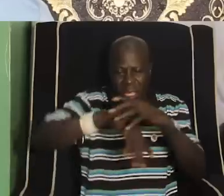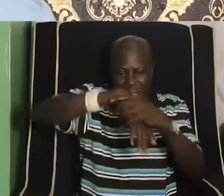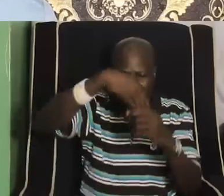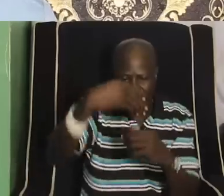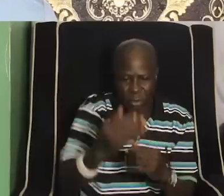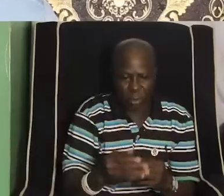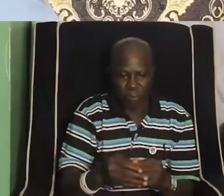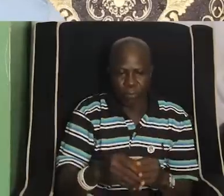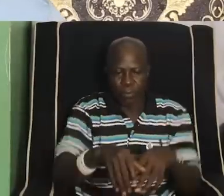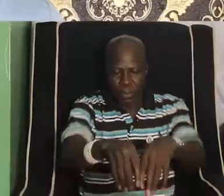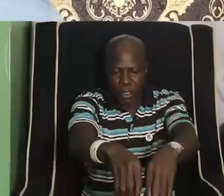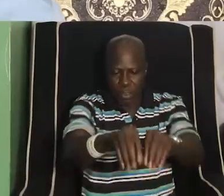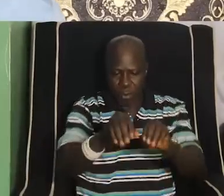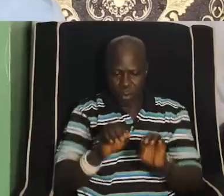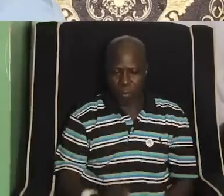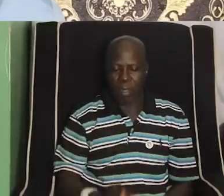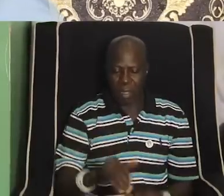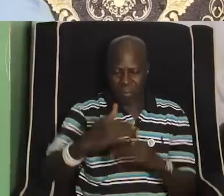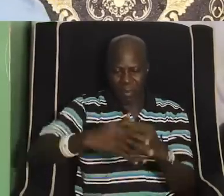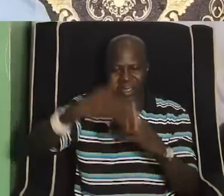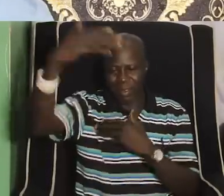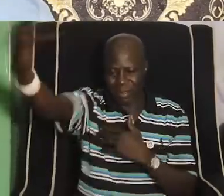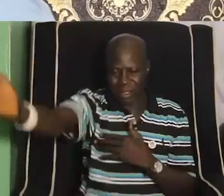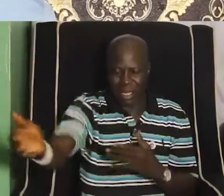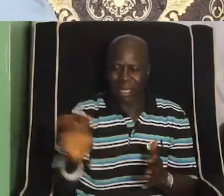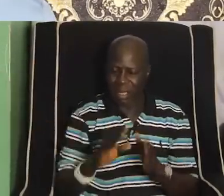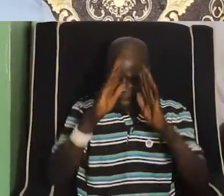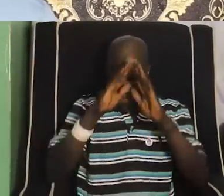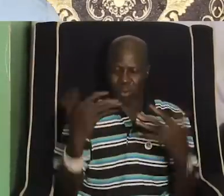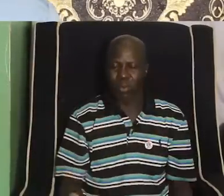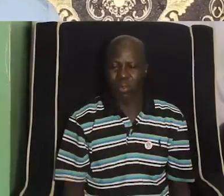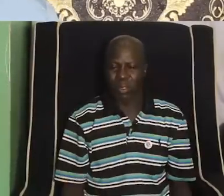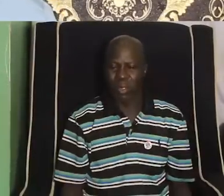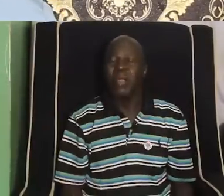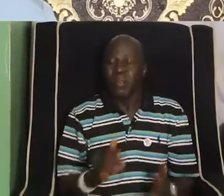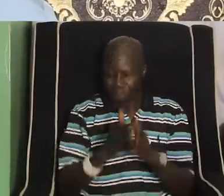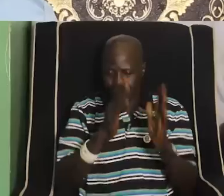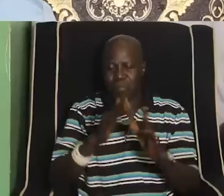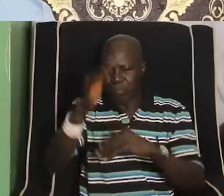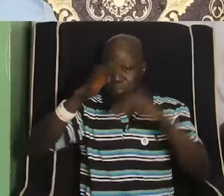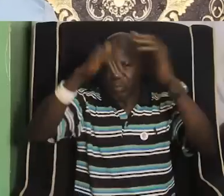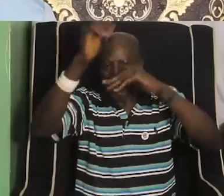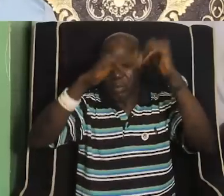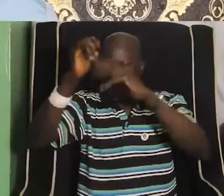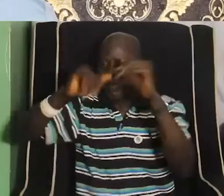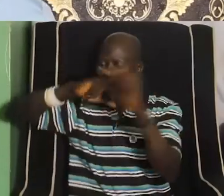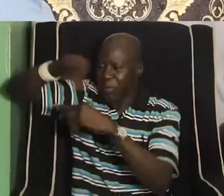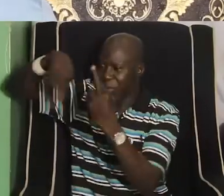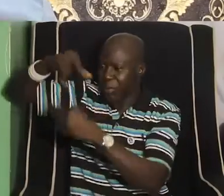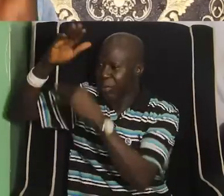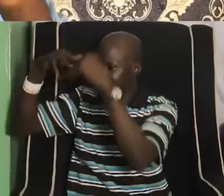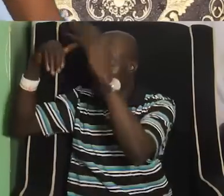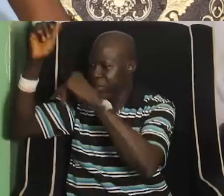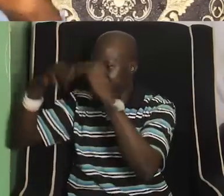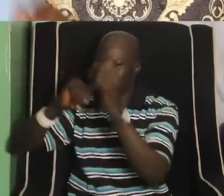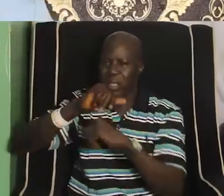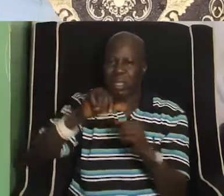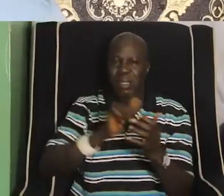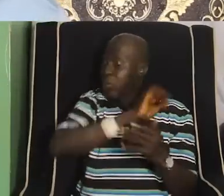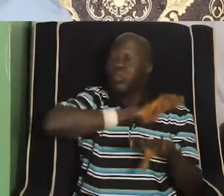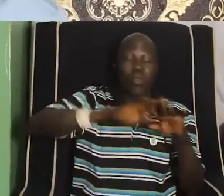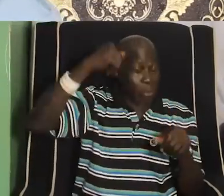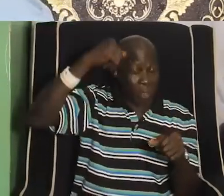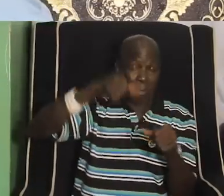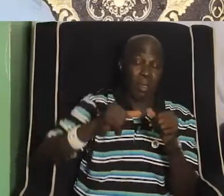out of it. Inú òun àti òjò náà ṣe ọ́ sí. They will bury you under the sun and rain. The building house around. Máa kọ́lé kiri. The building houses around. Kọ́ mọ̀ rántí ọ̀run.